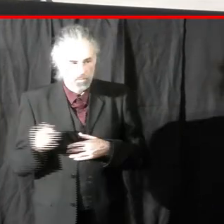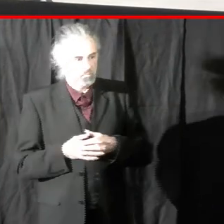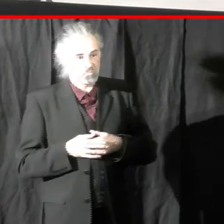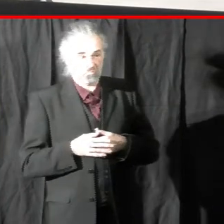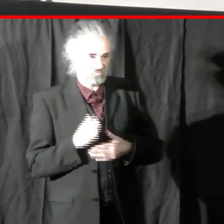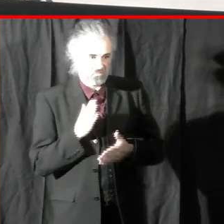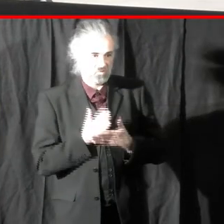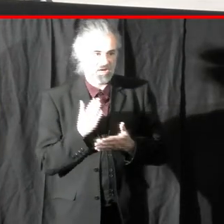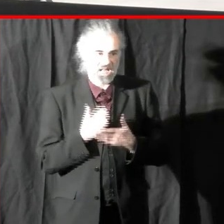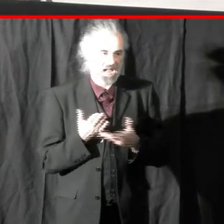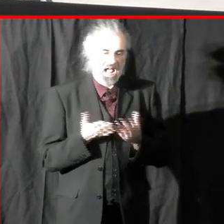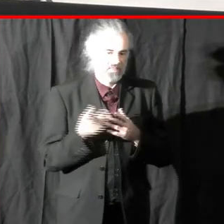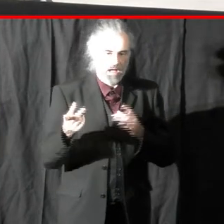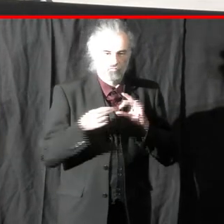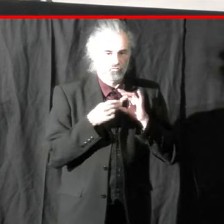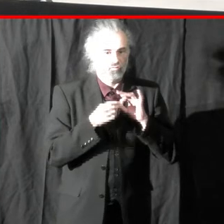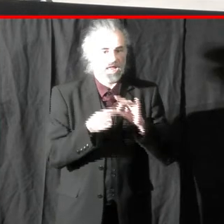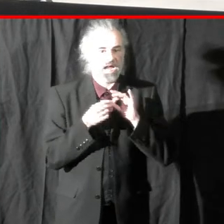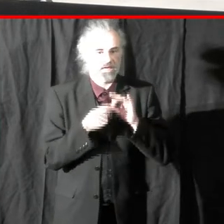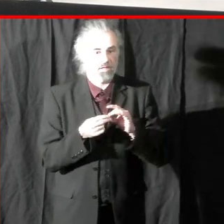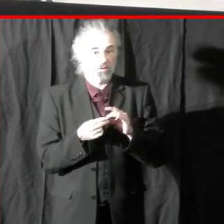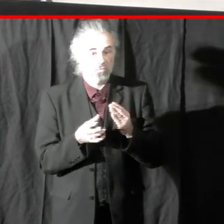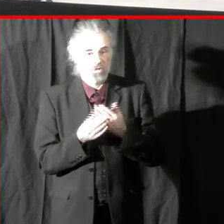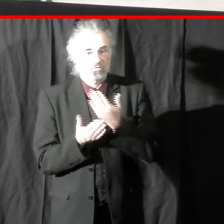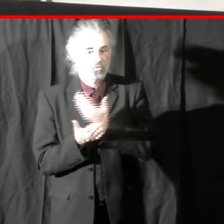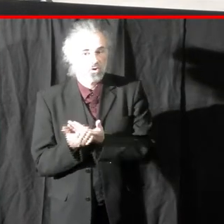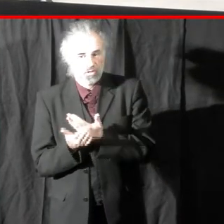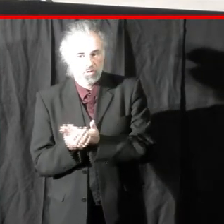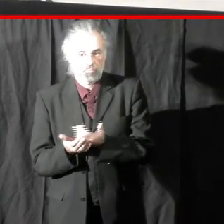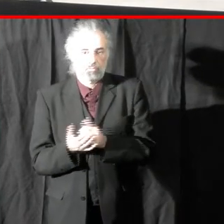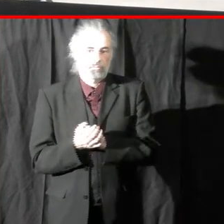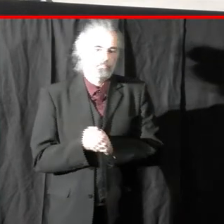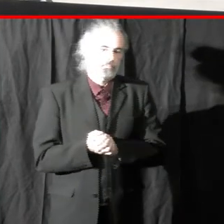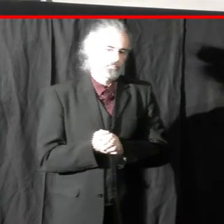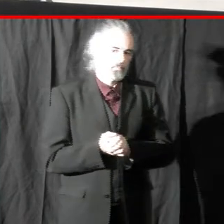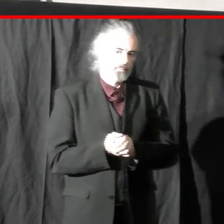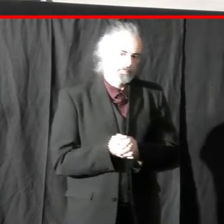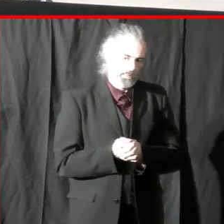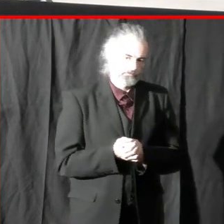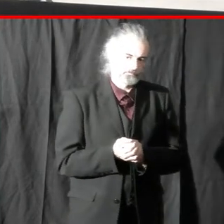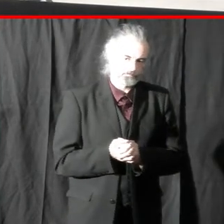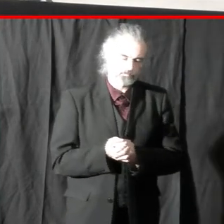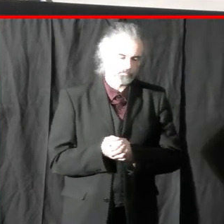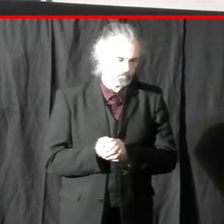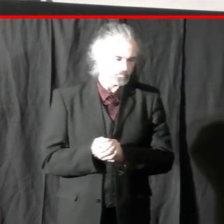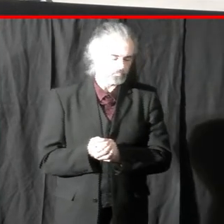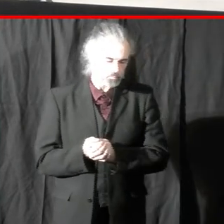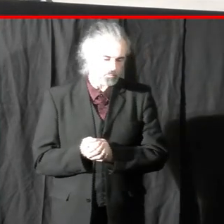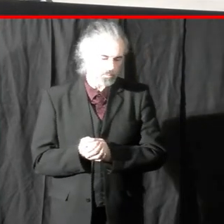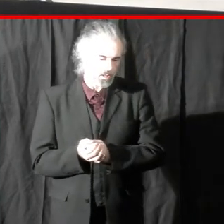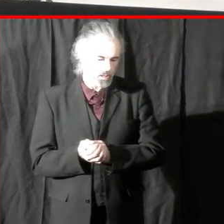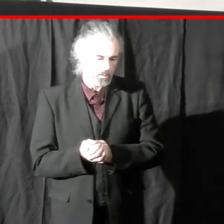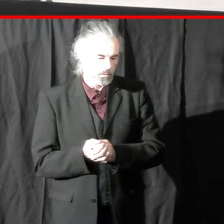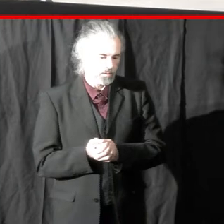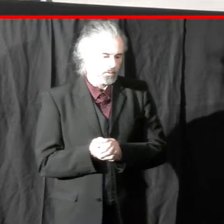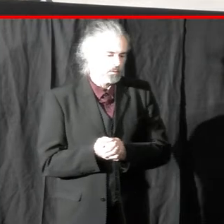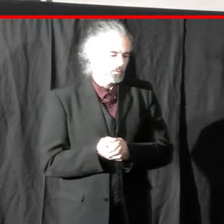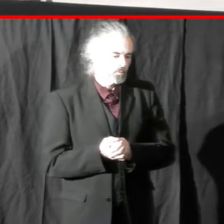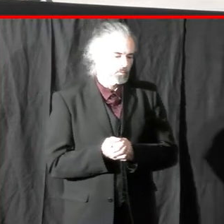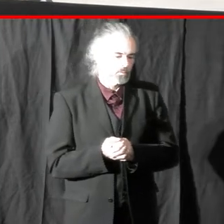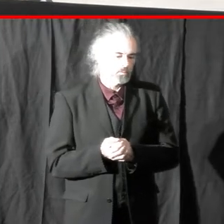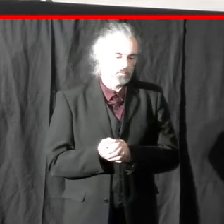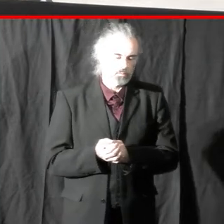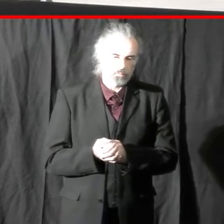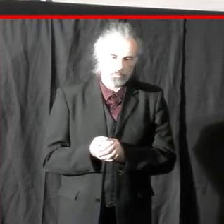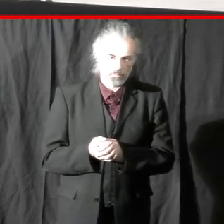look like into the document. And then... taking out anything